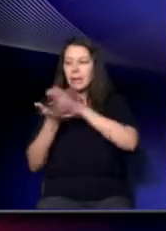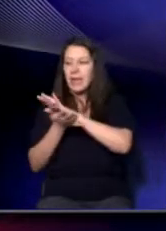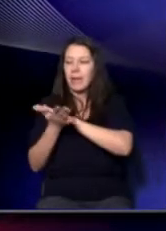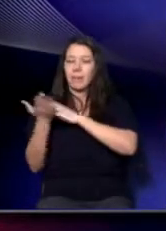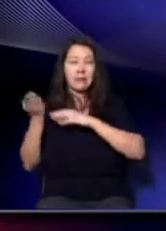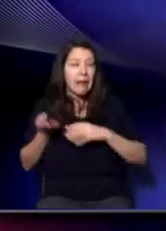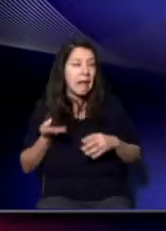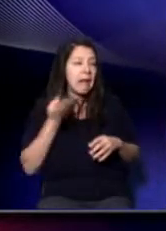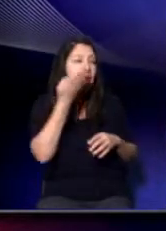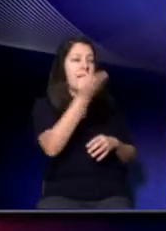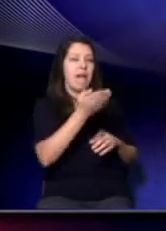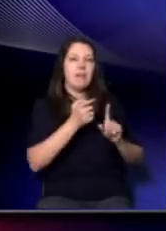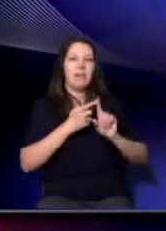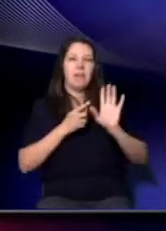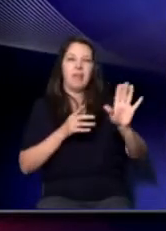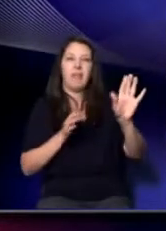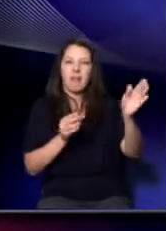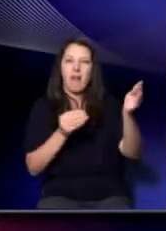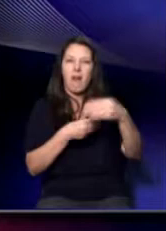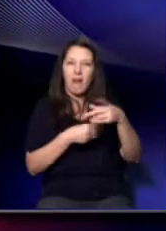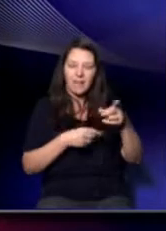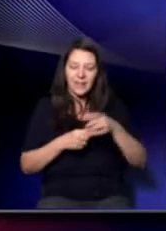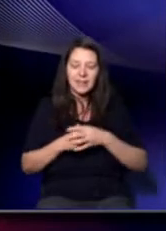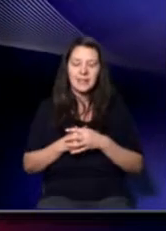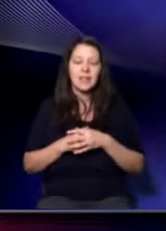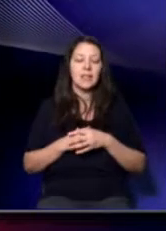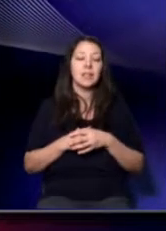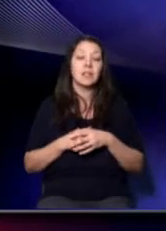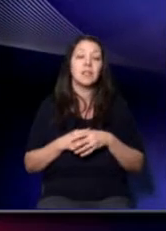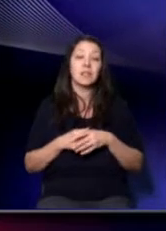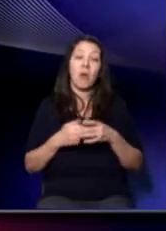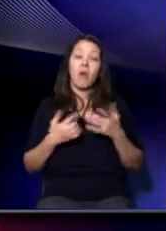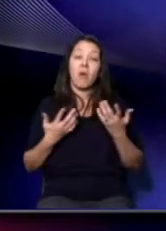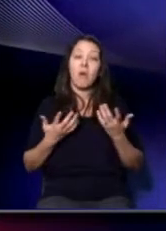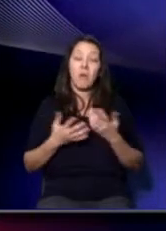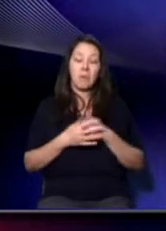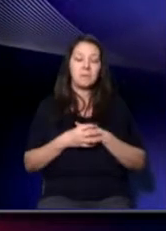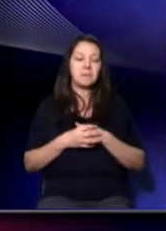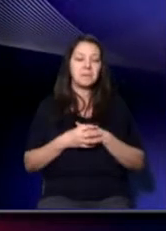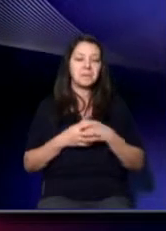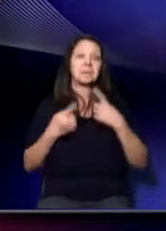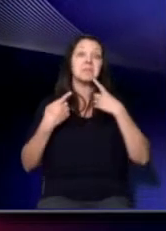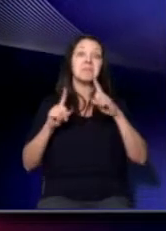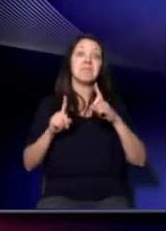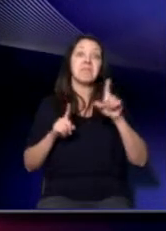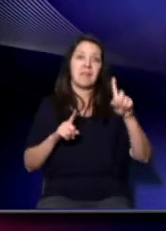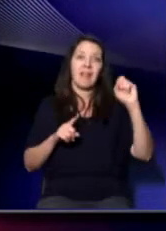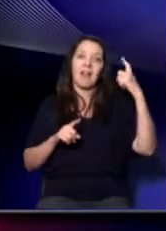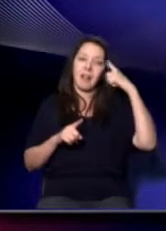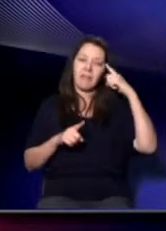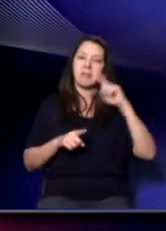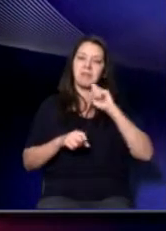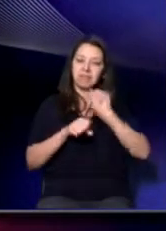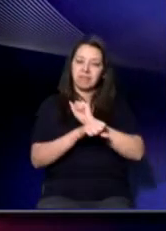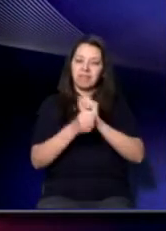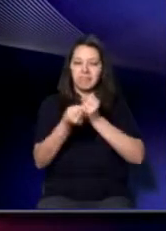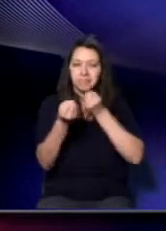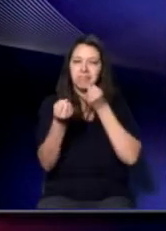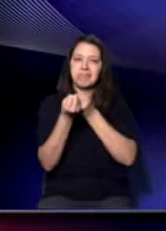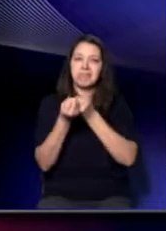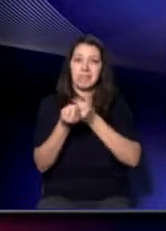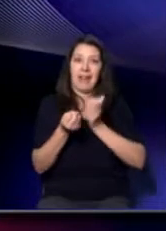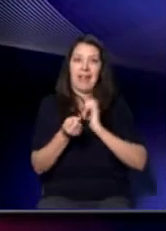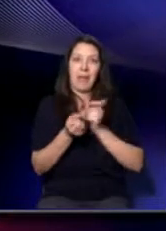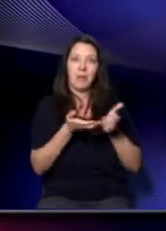governor's office. And now we have the governor supporting our request. Doesn't mean we will get